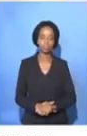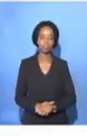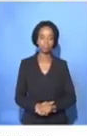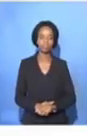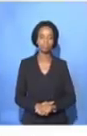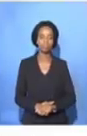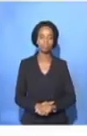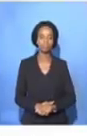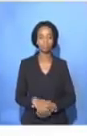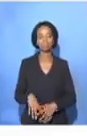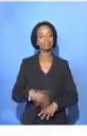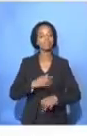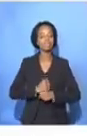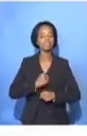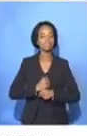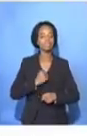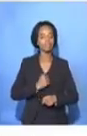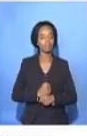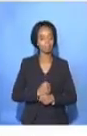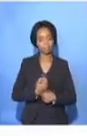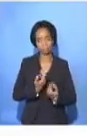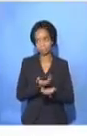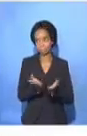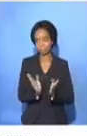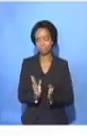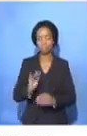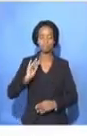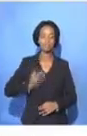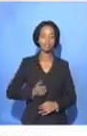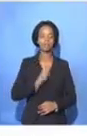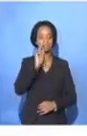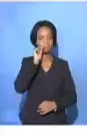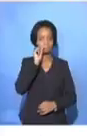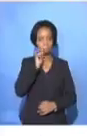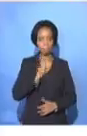Distinguished guests, ladies and gentlemen,